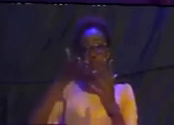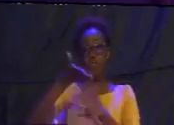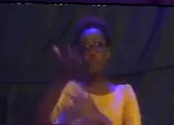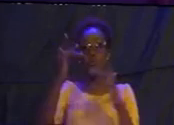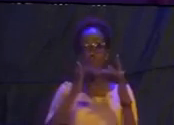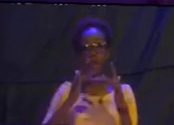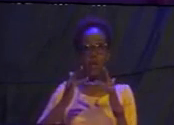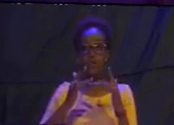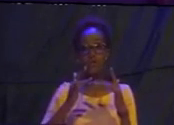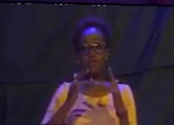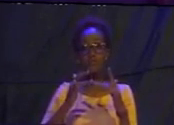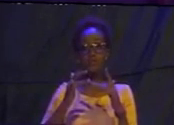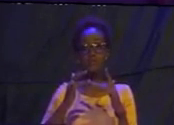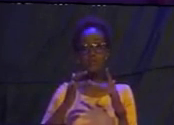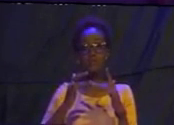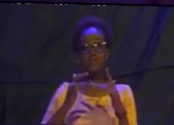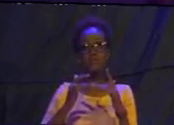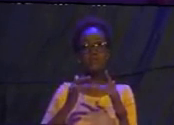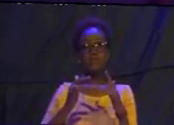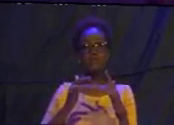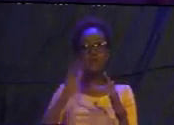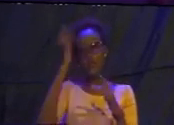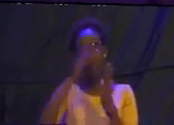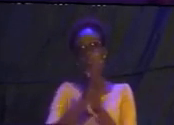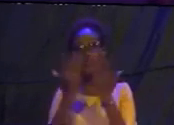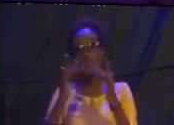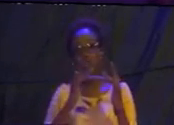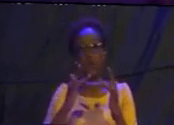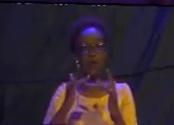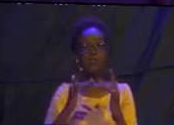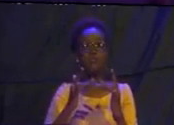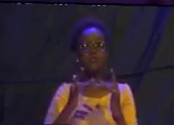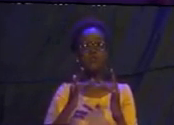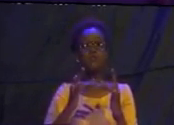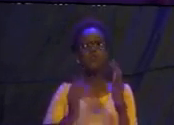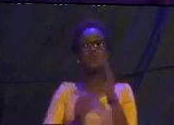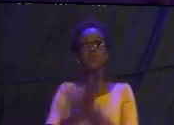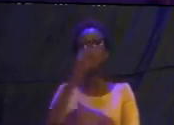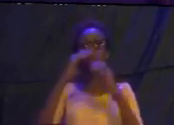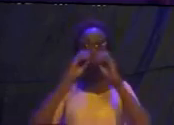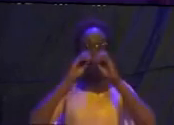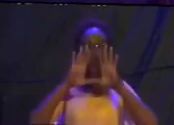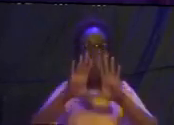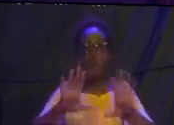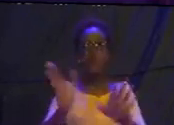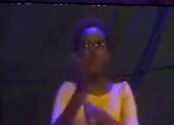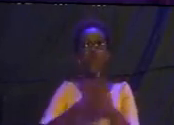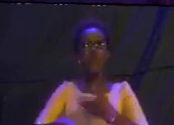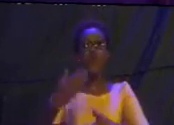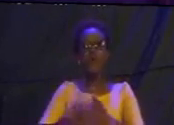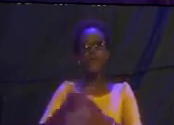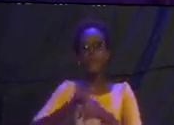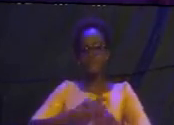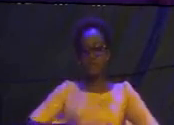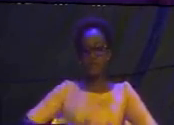We welcome those who are watching live from Facebook Live online. Imana iba umugisha mwese ibihugu murimo.